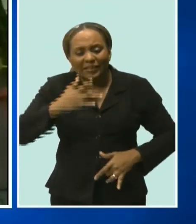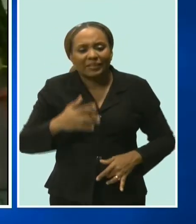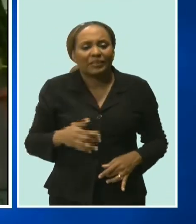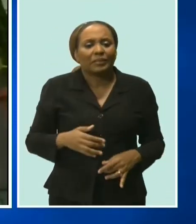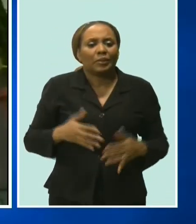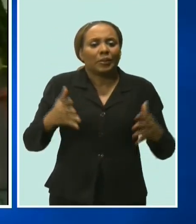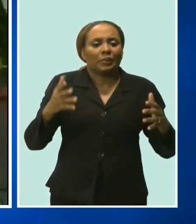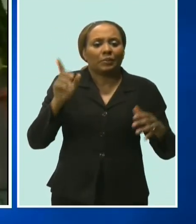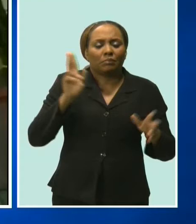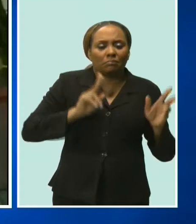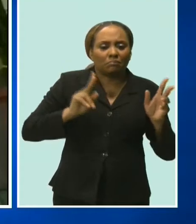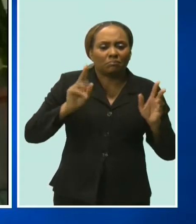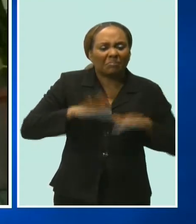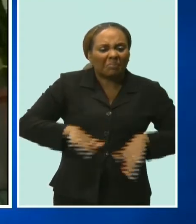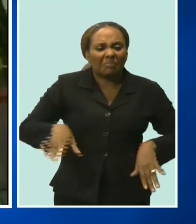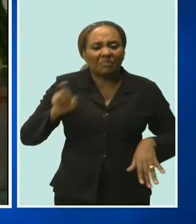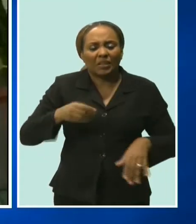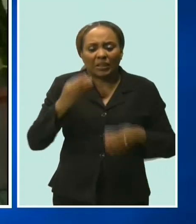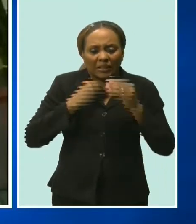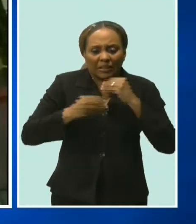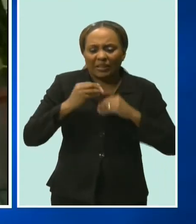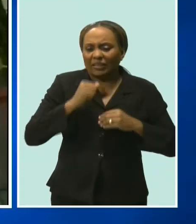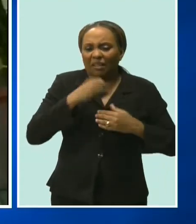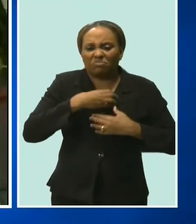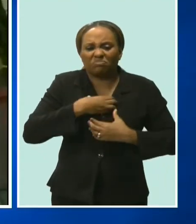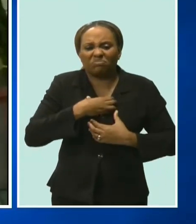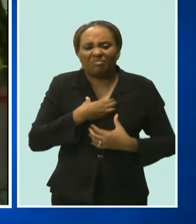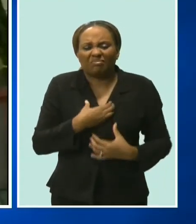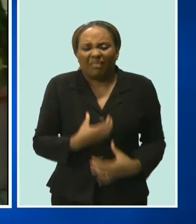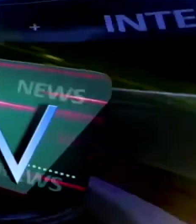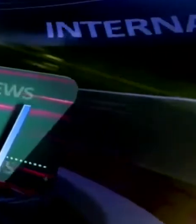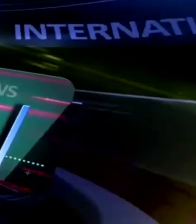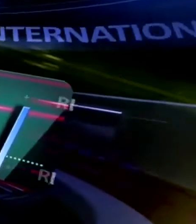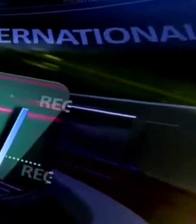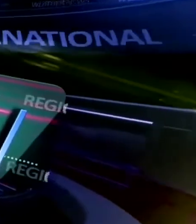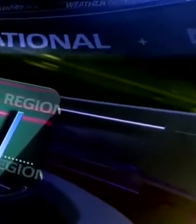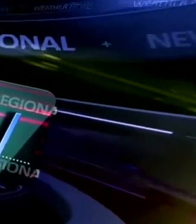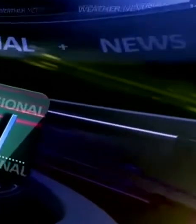the dangers and risks of environmental pollution.